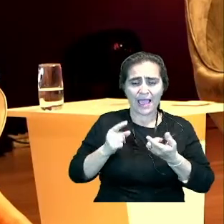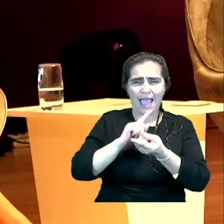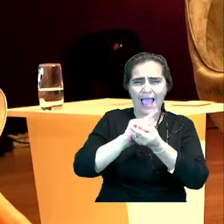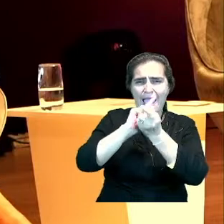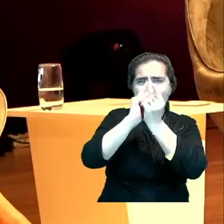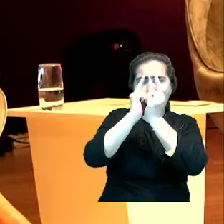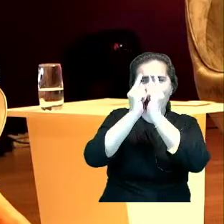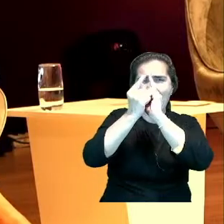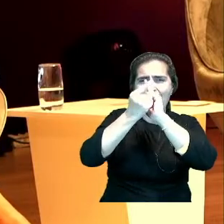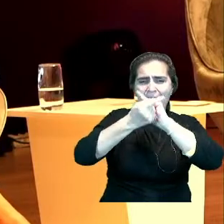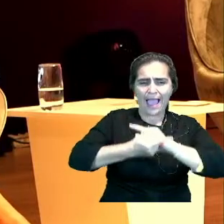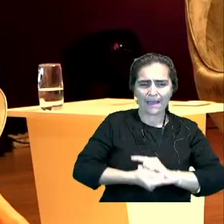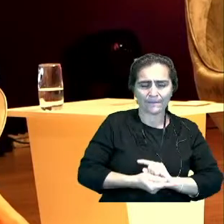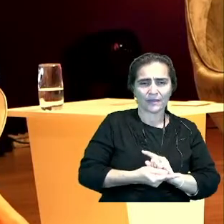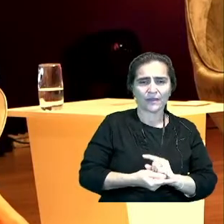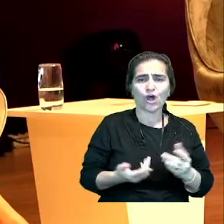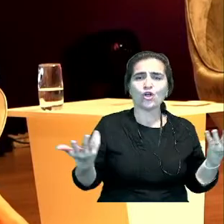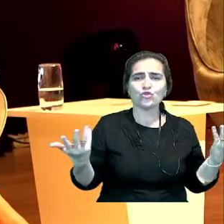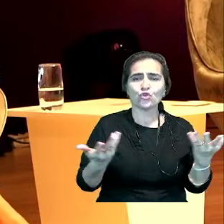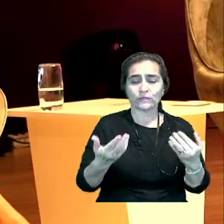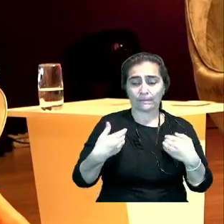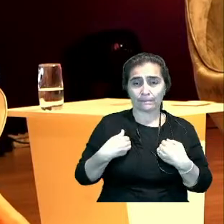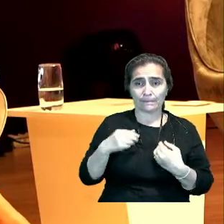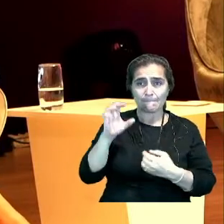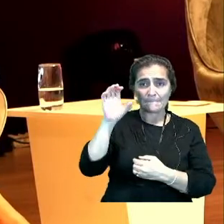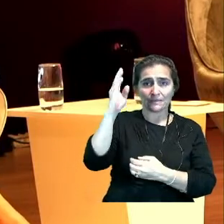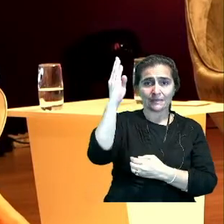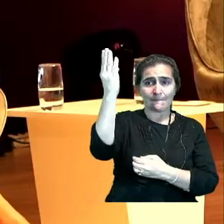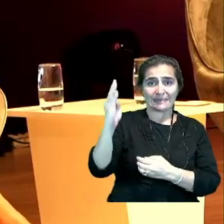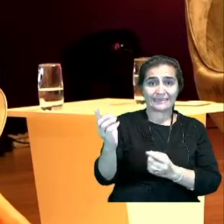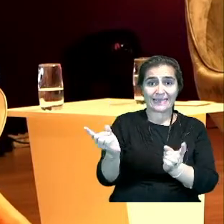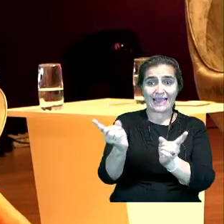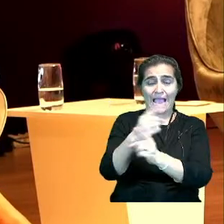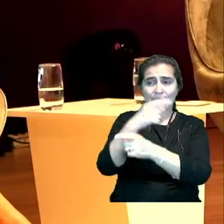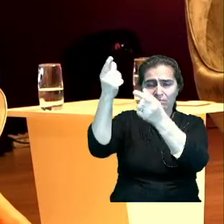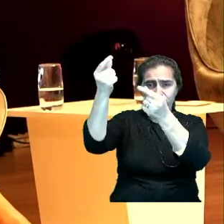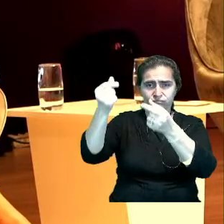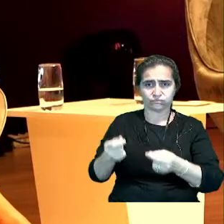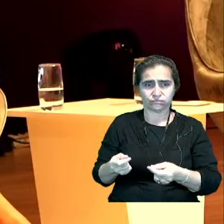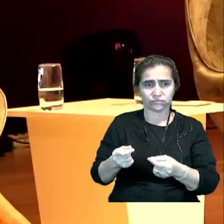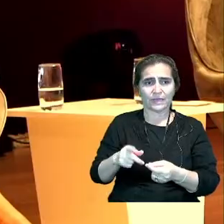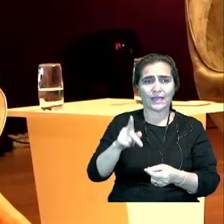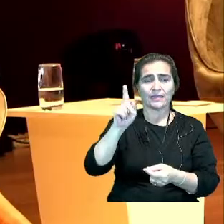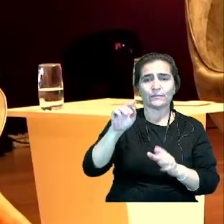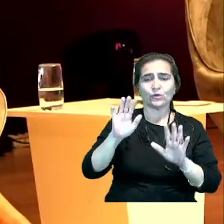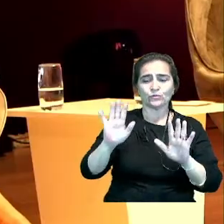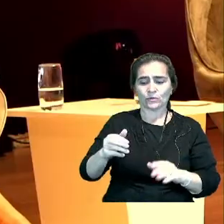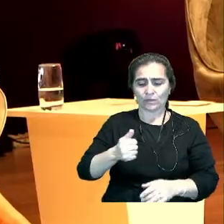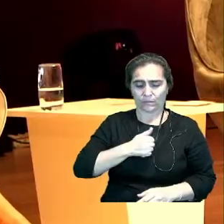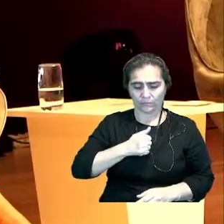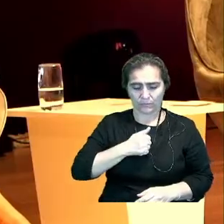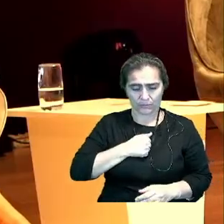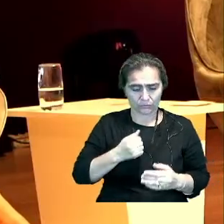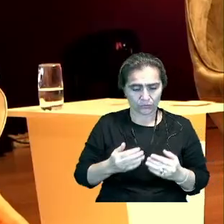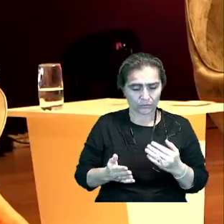just economy in Brazil, but also provided the possibility of